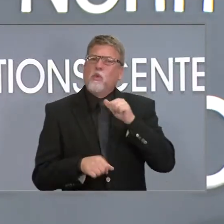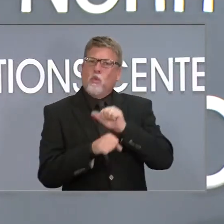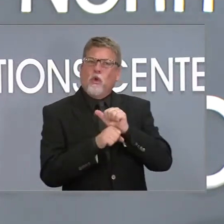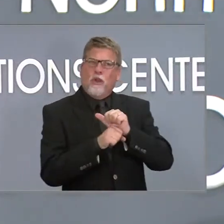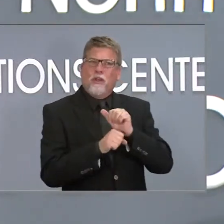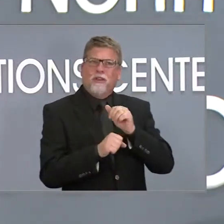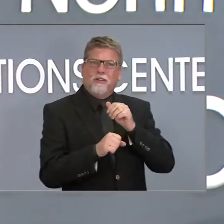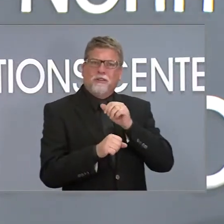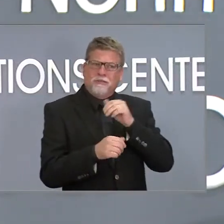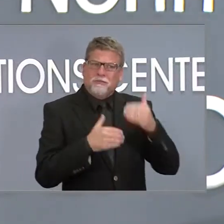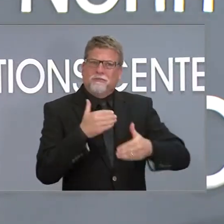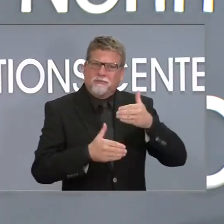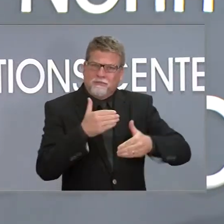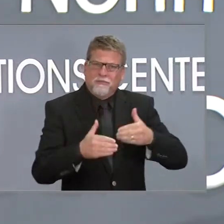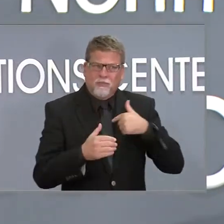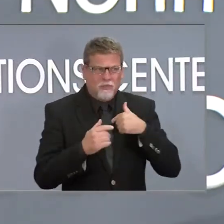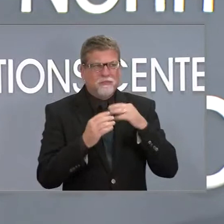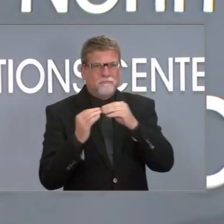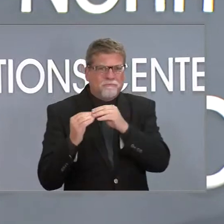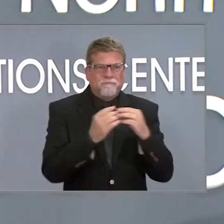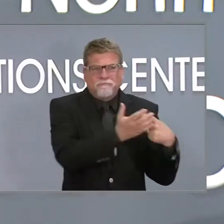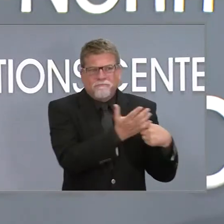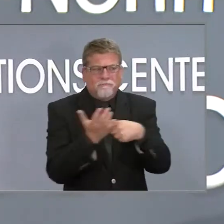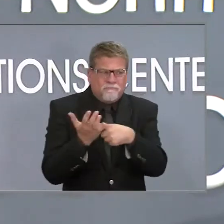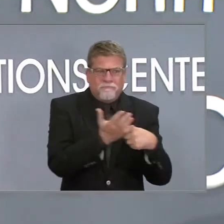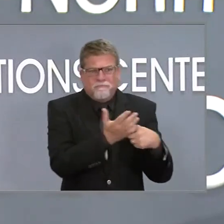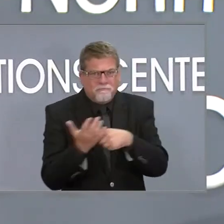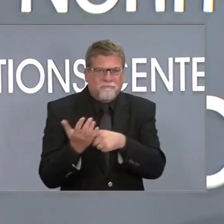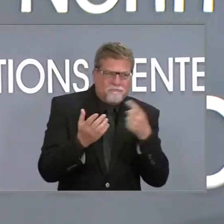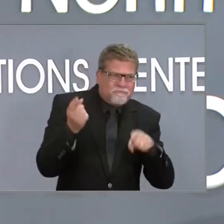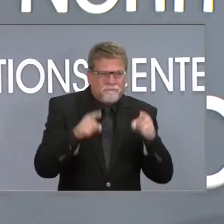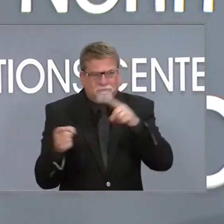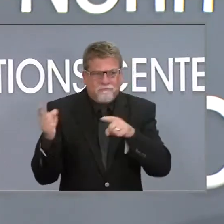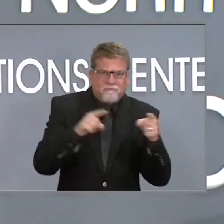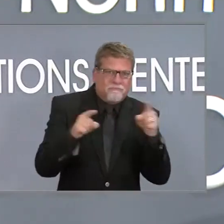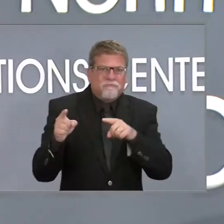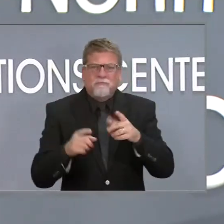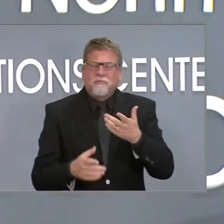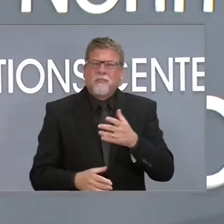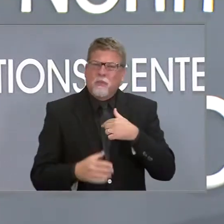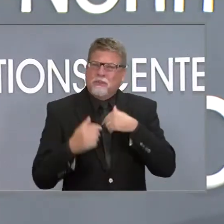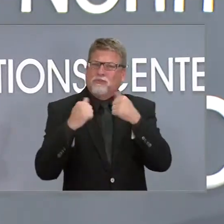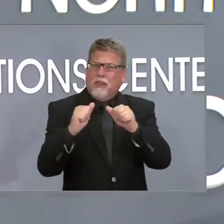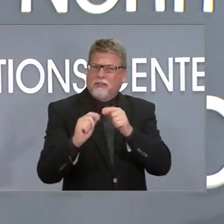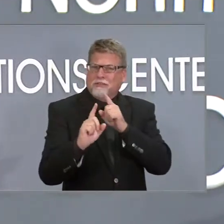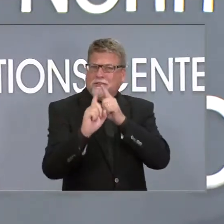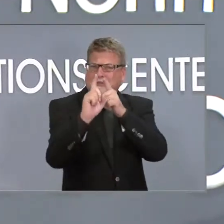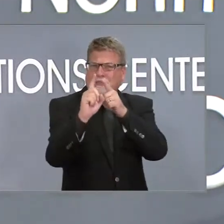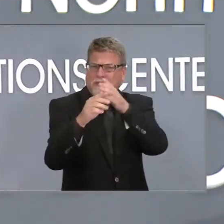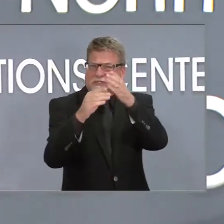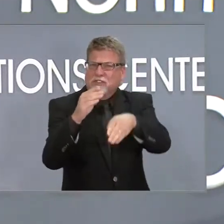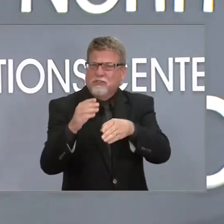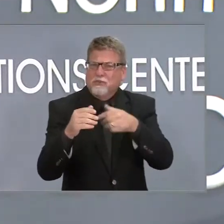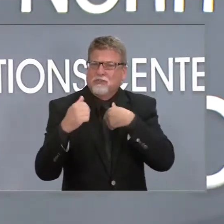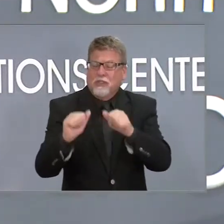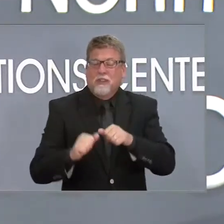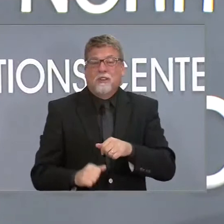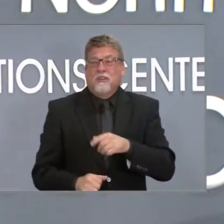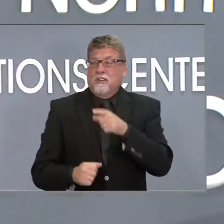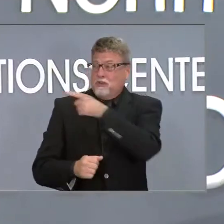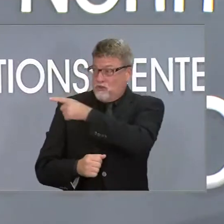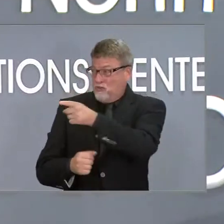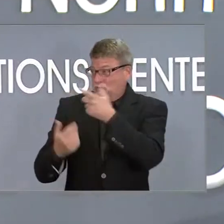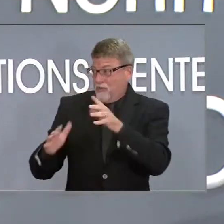that goal. And, as you've seen, Republican leadership and Democratic leadership